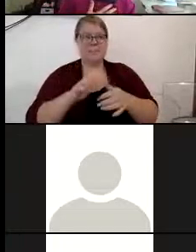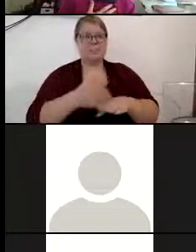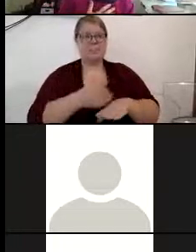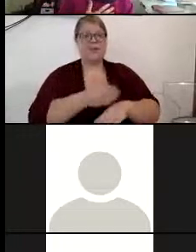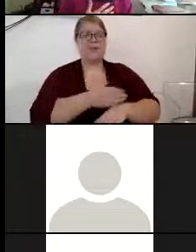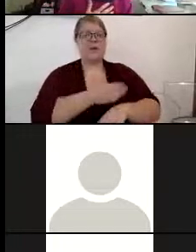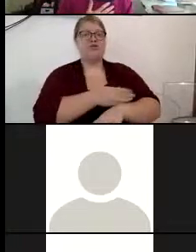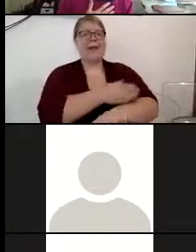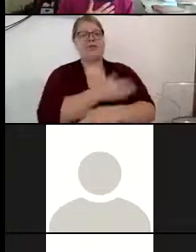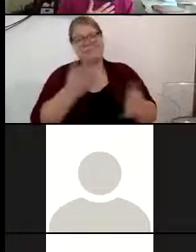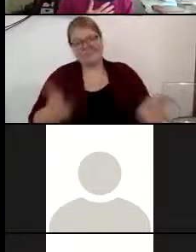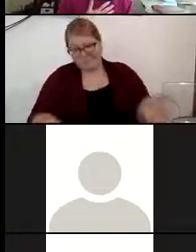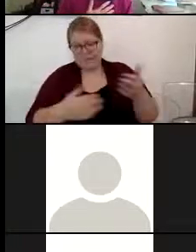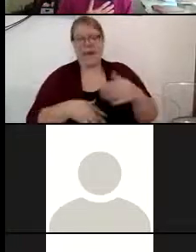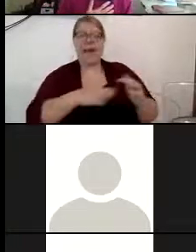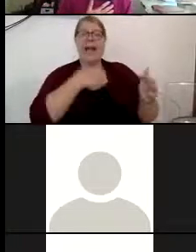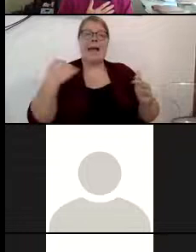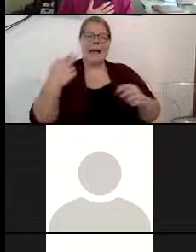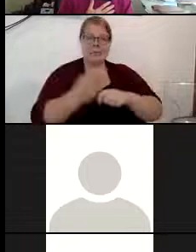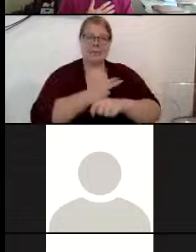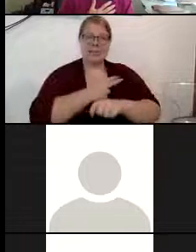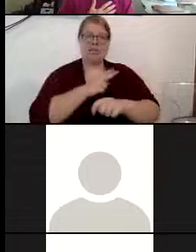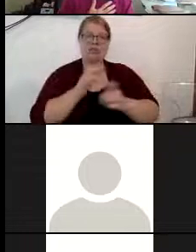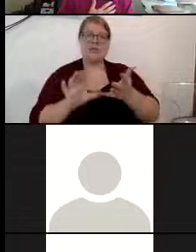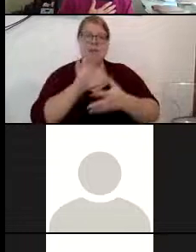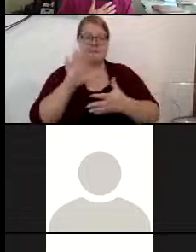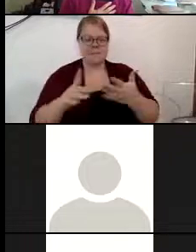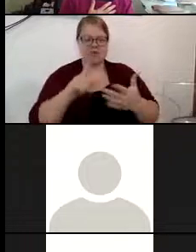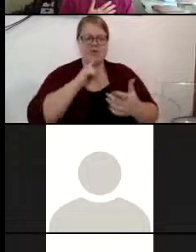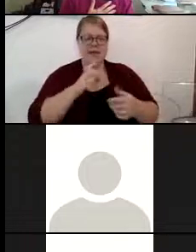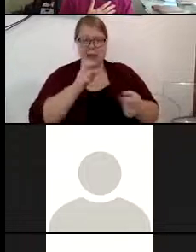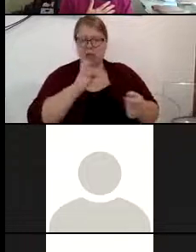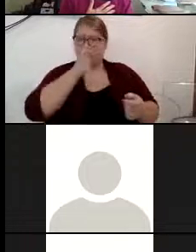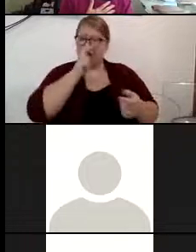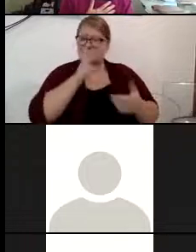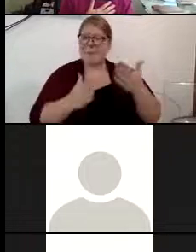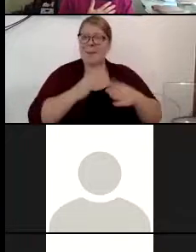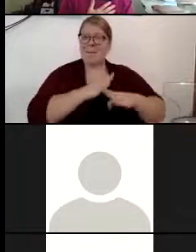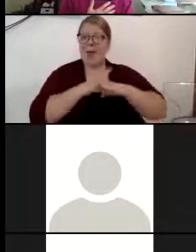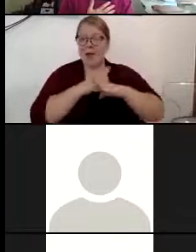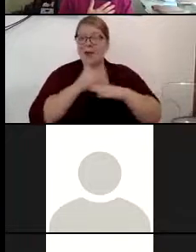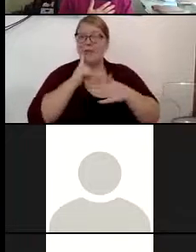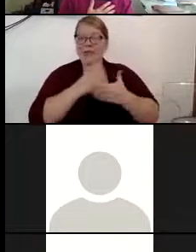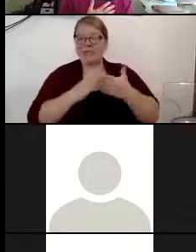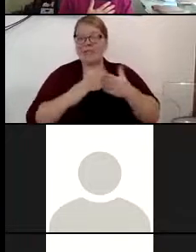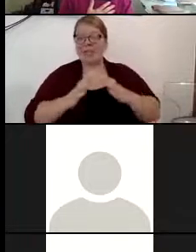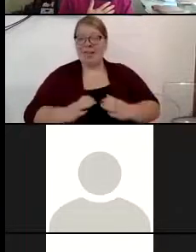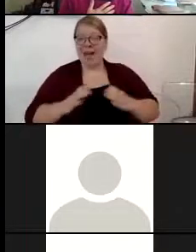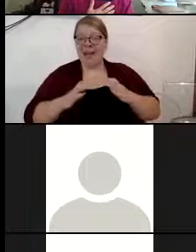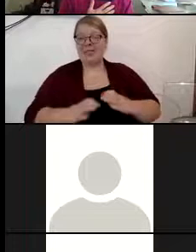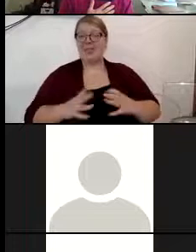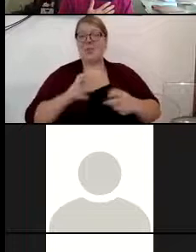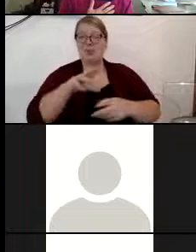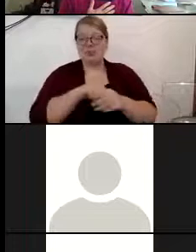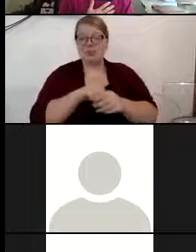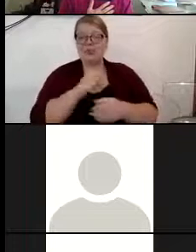Abstinence criteria may be excessively stringent and therefore a barrier for potential clients entering a treatment program.